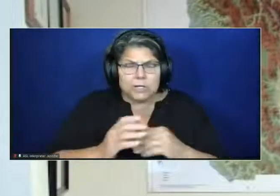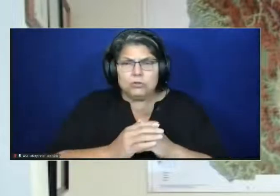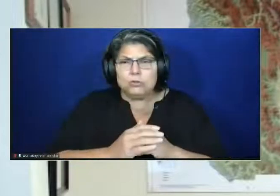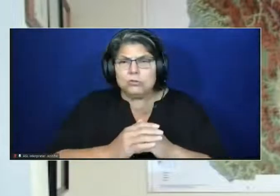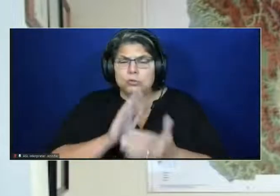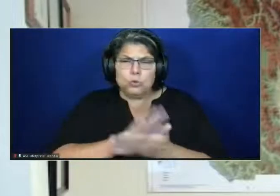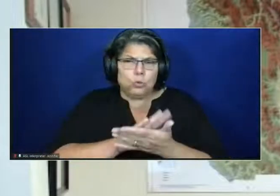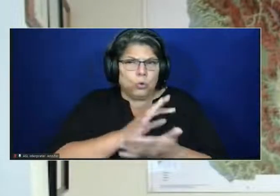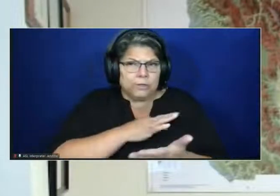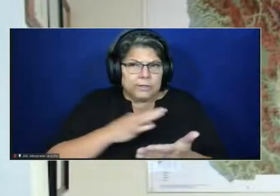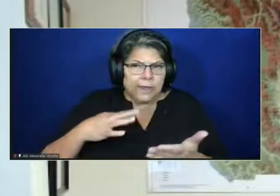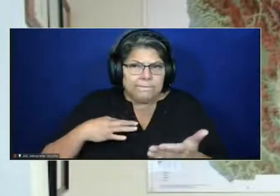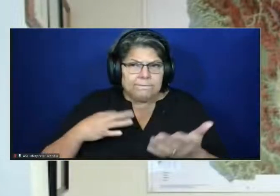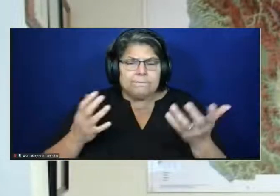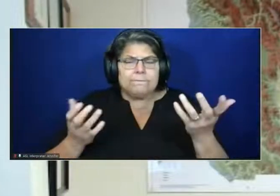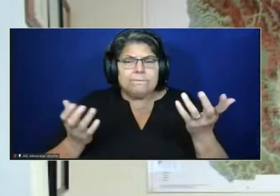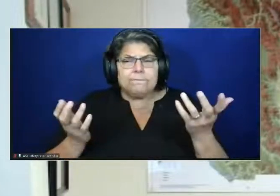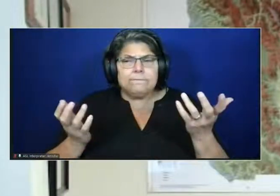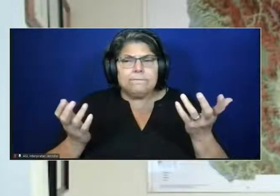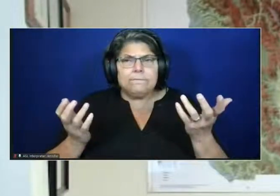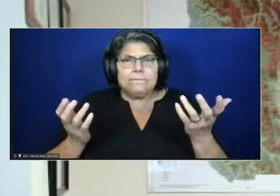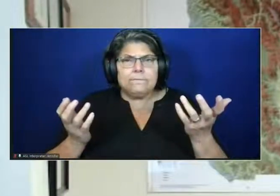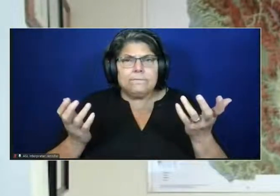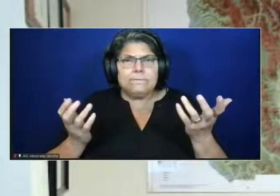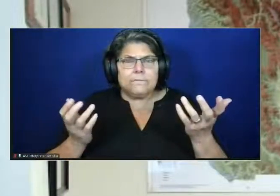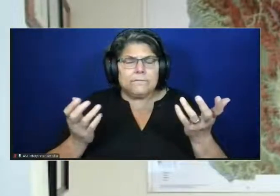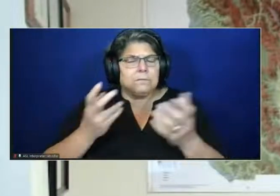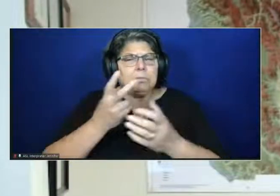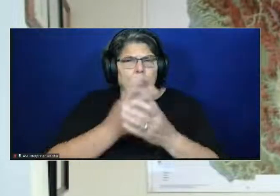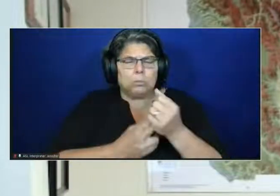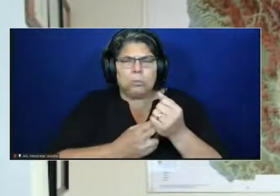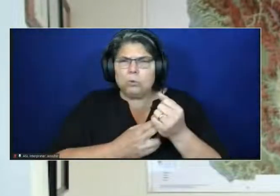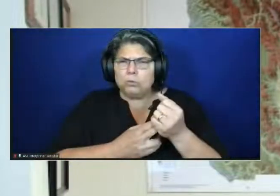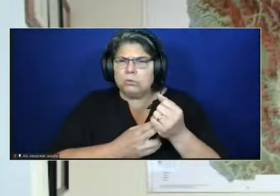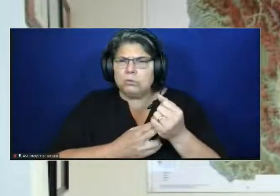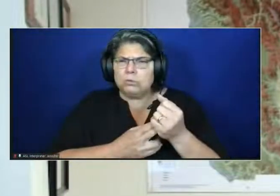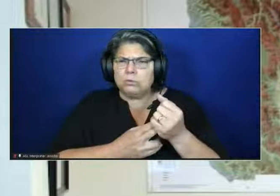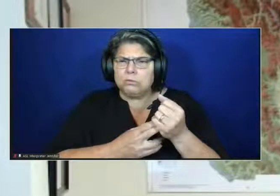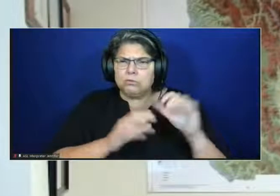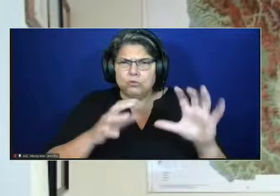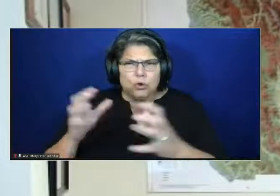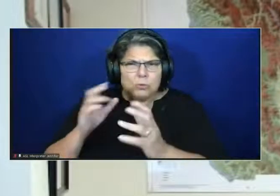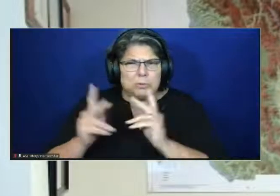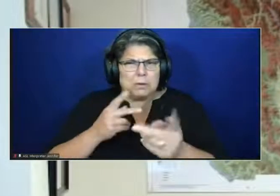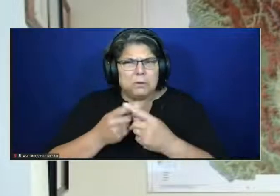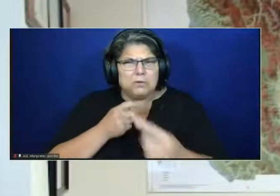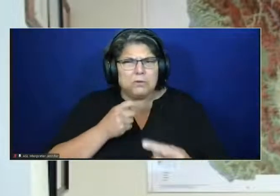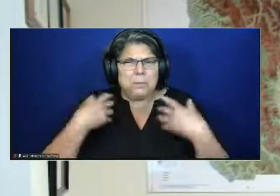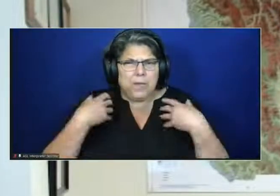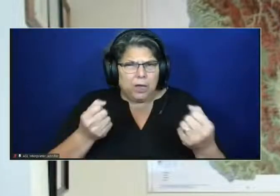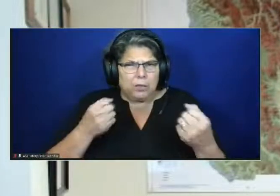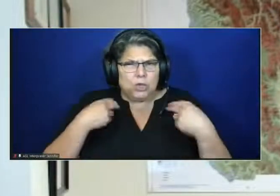staff, and both those people from Health and Human Services,